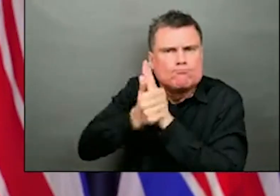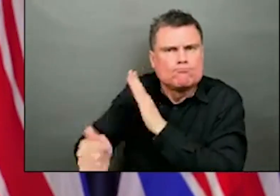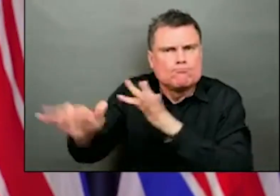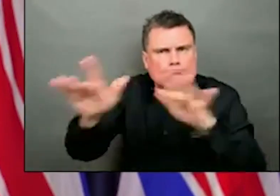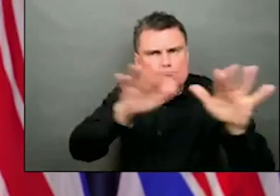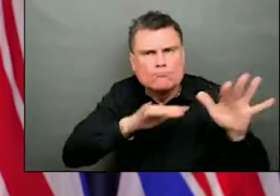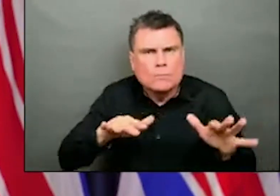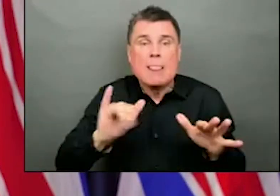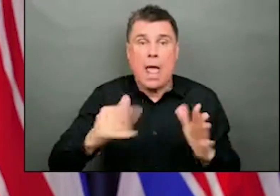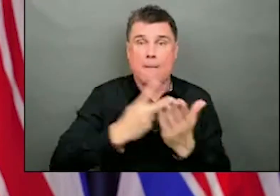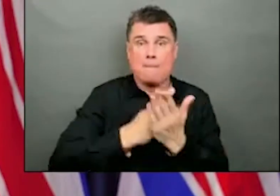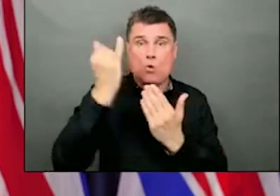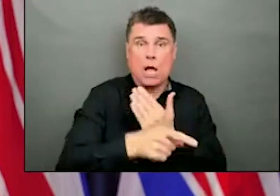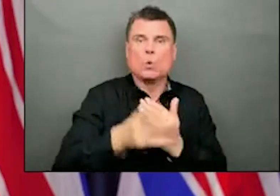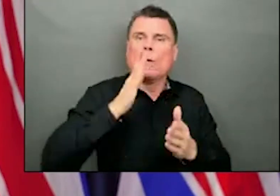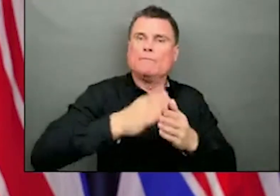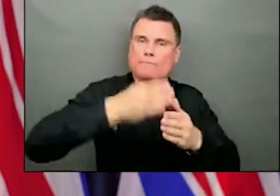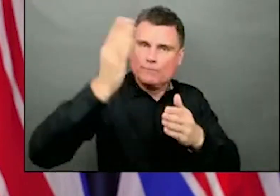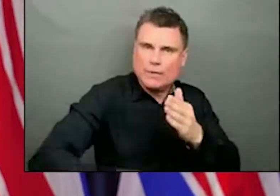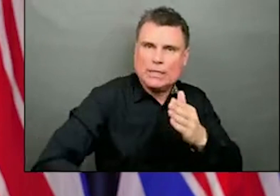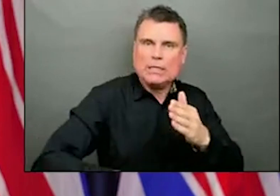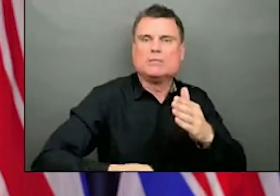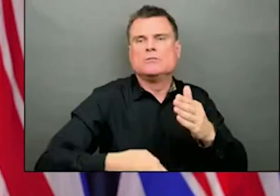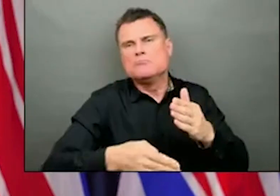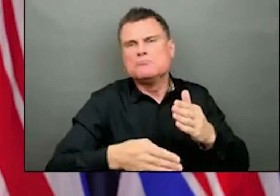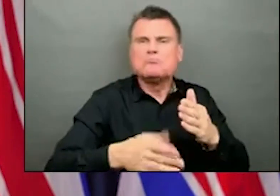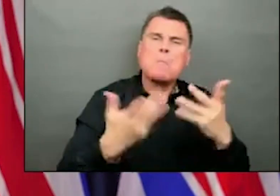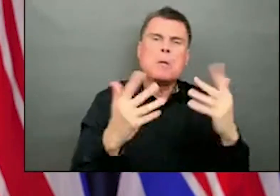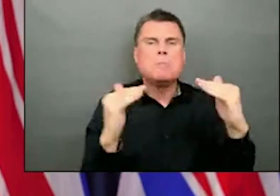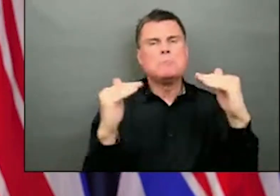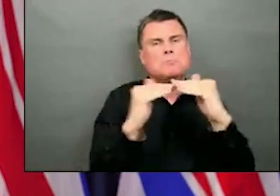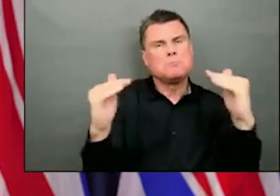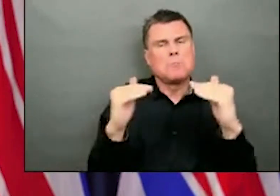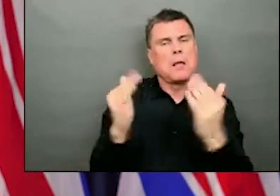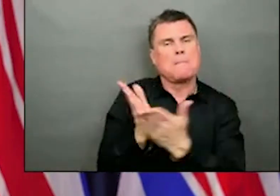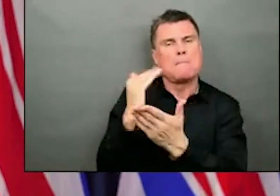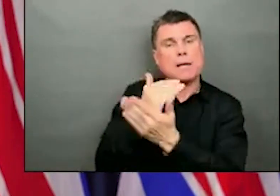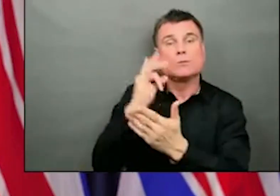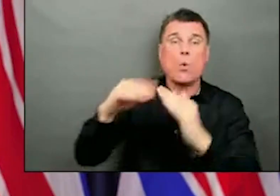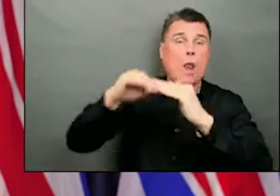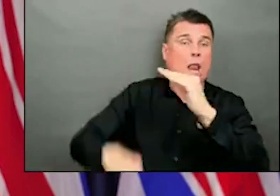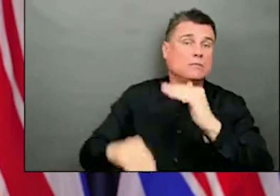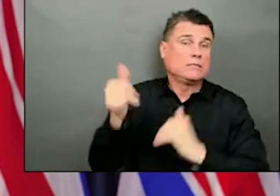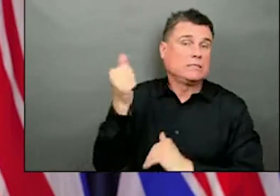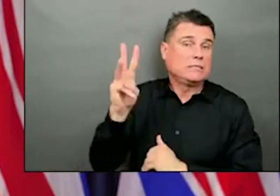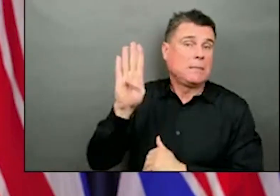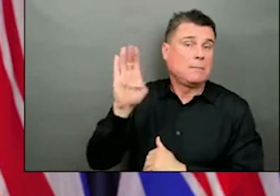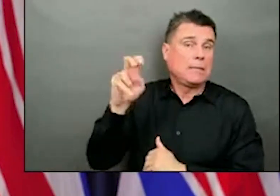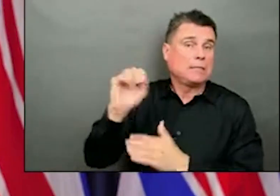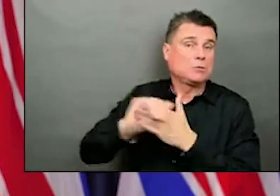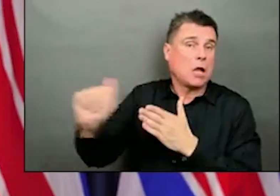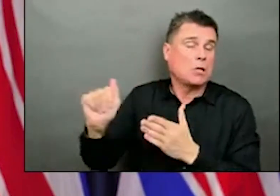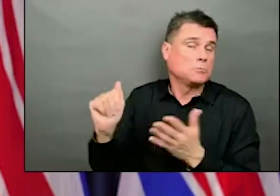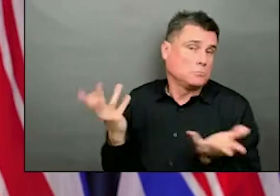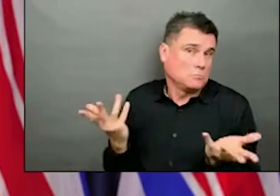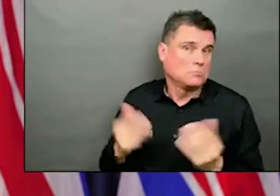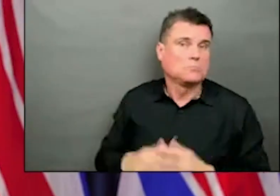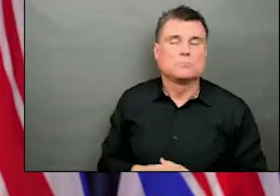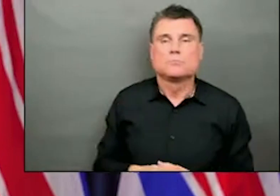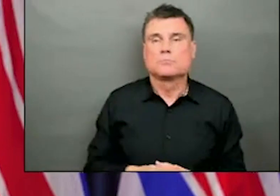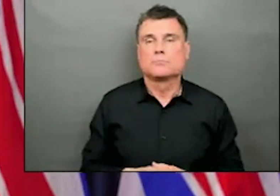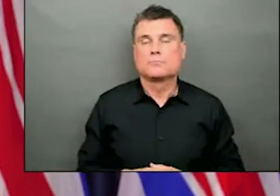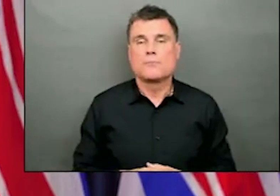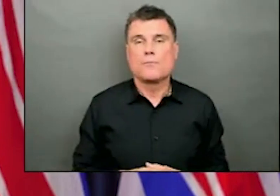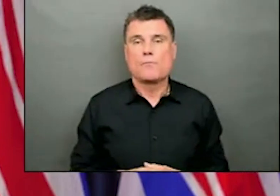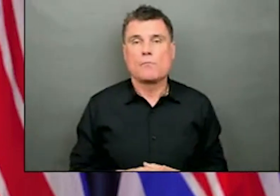made available. Vaughn, do you have a follow-up? Yeah, the Millburn Report faults hydro on a number of